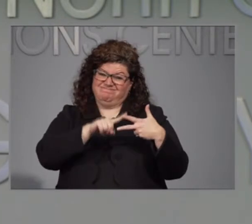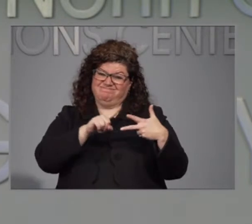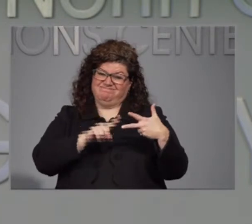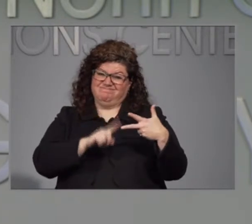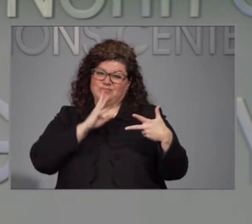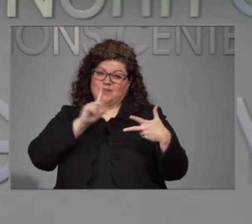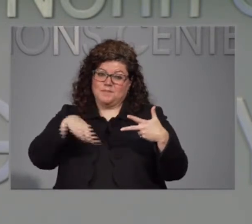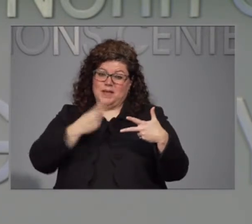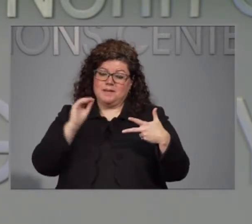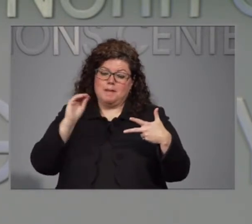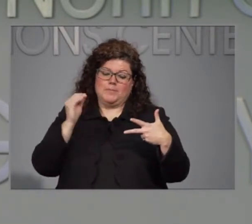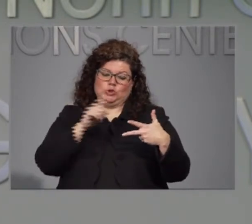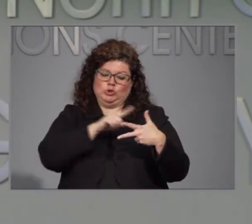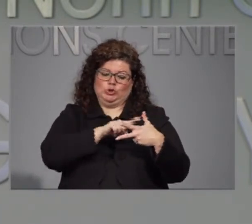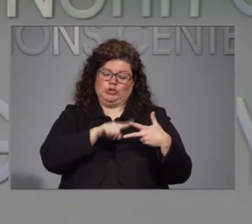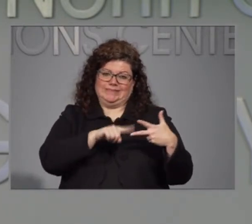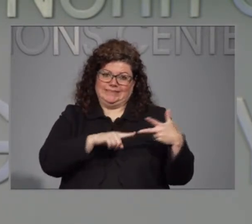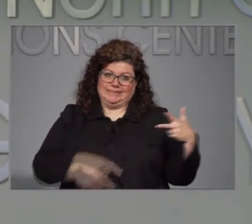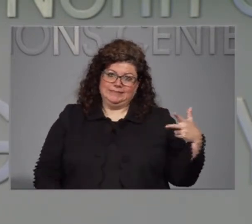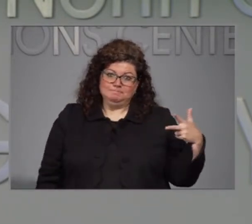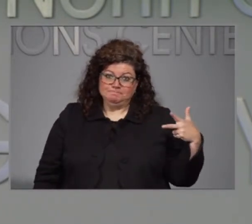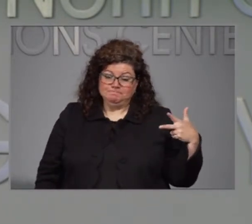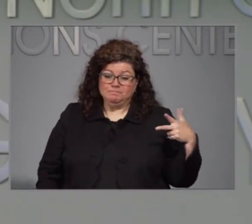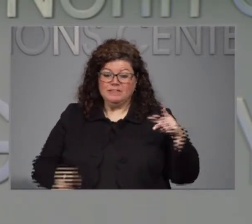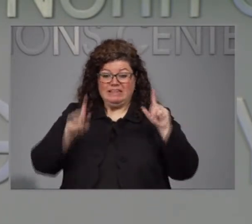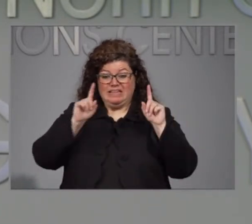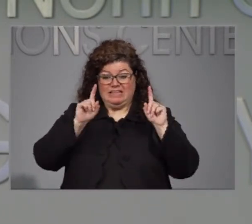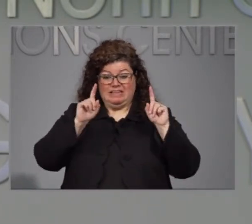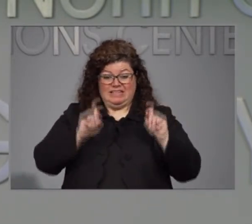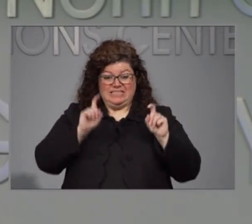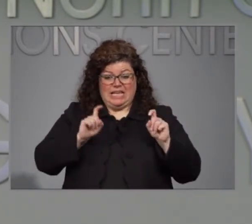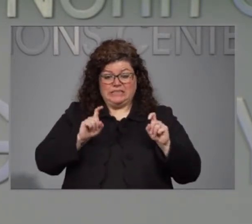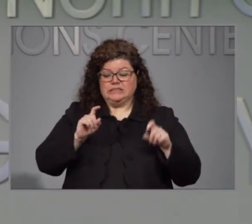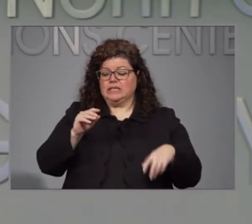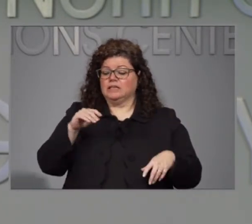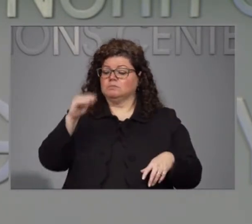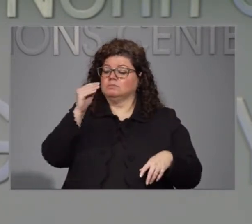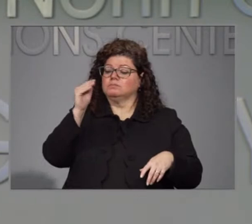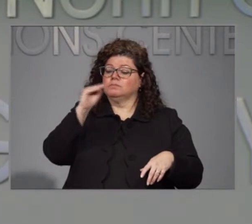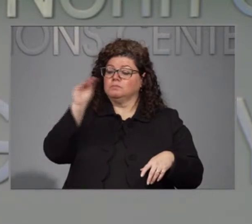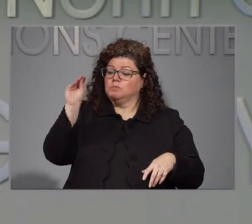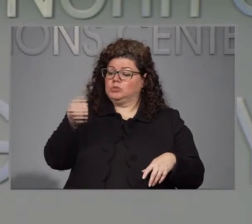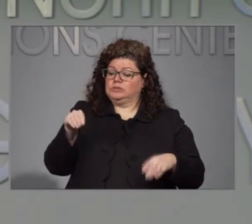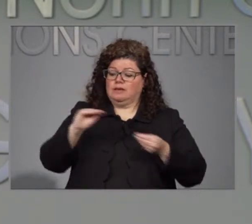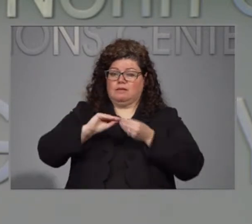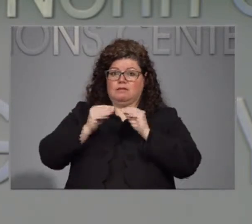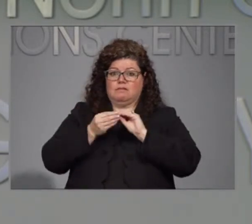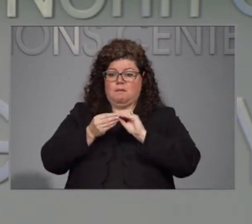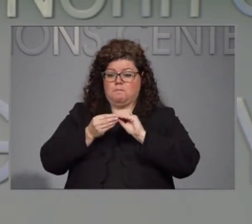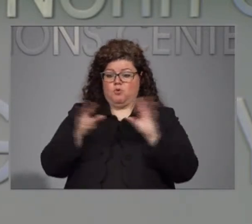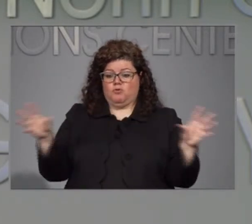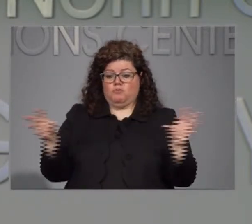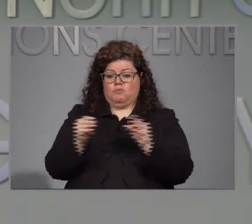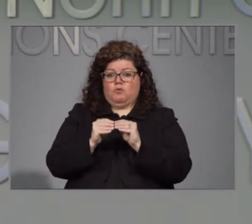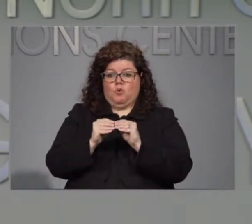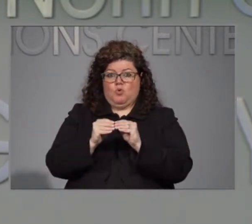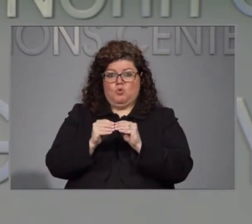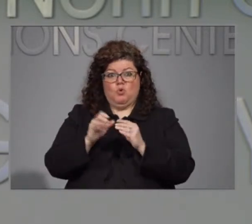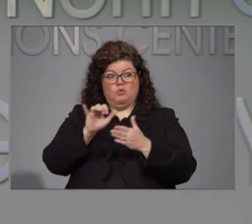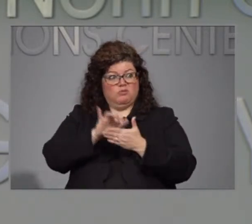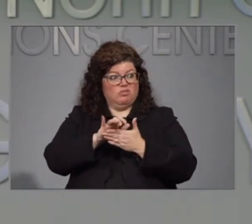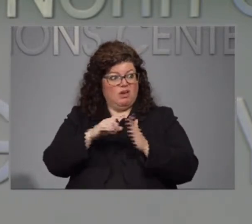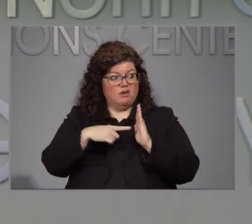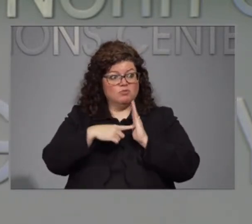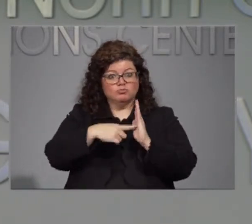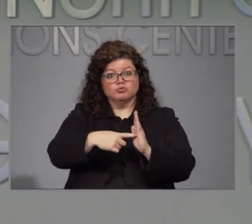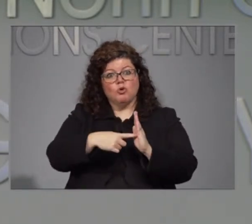metrics. I wanted to know, how reflective is the current testing and percent positives that we're seeing of the general population? So are we seeing these